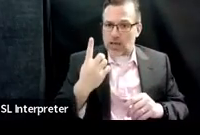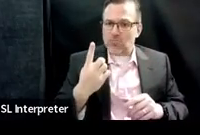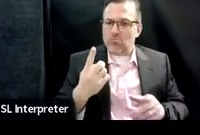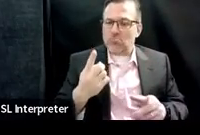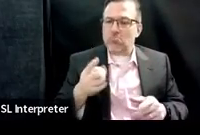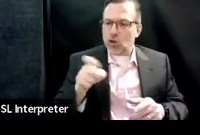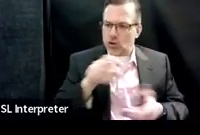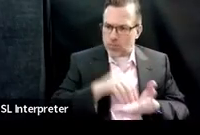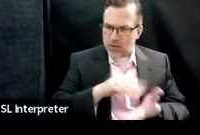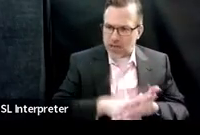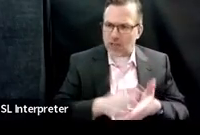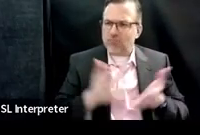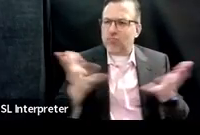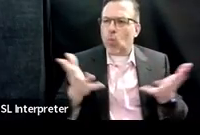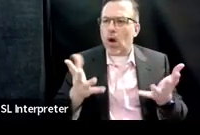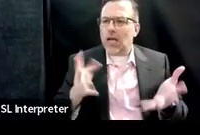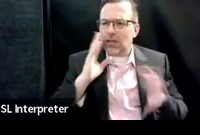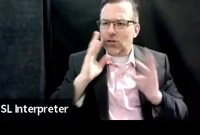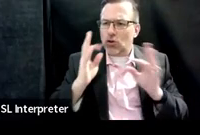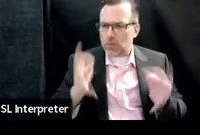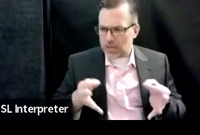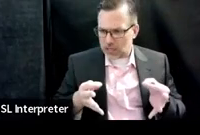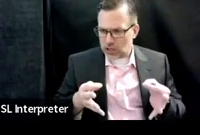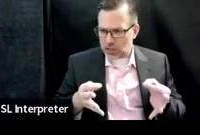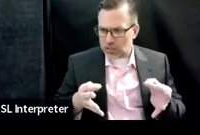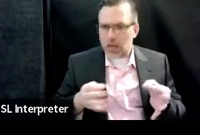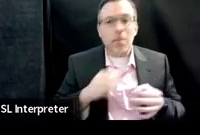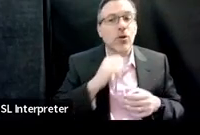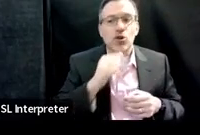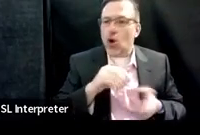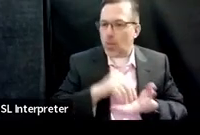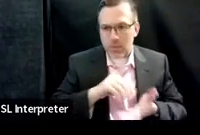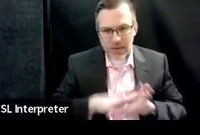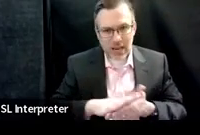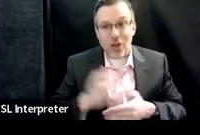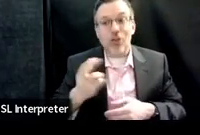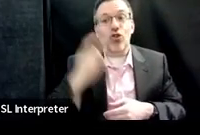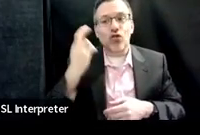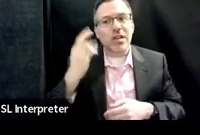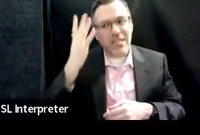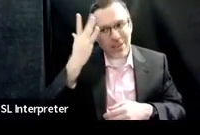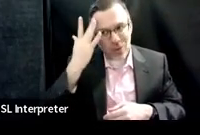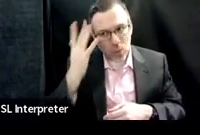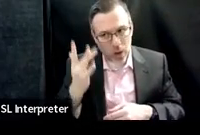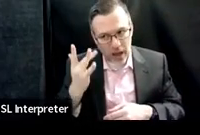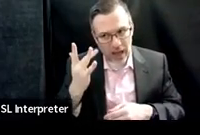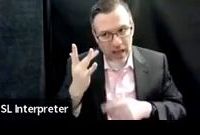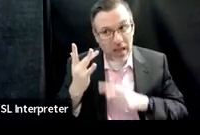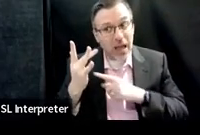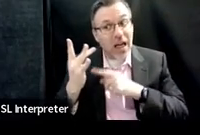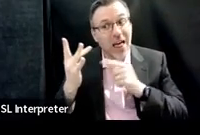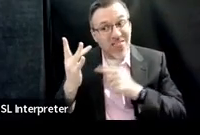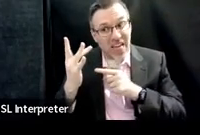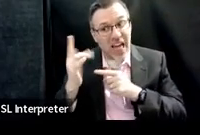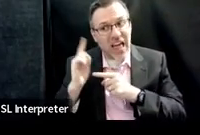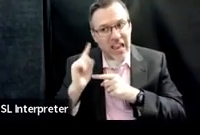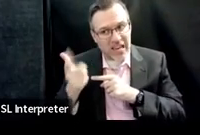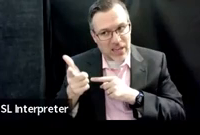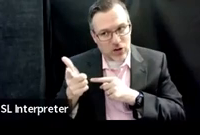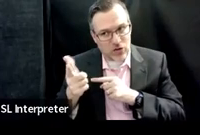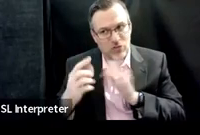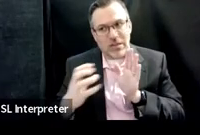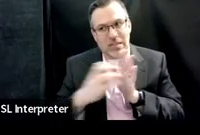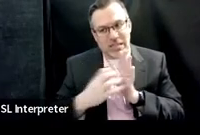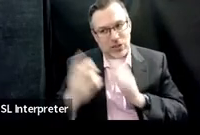going to start, but this is not where you put the why you're doing these things. That's going to come later in section two. So these are